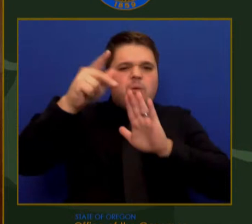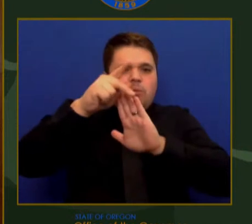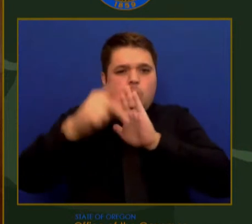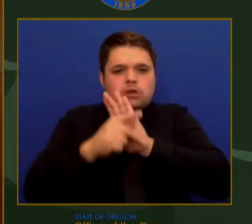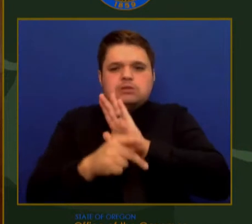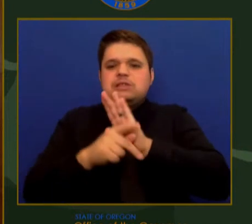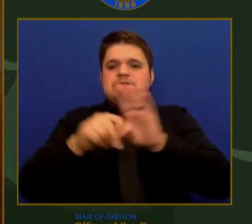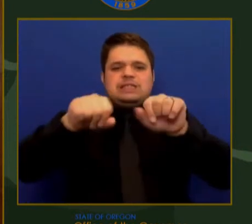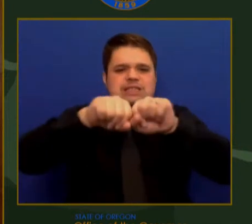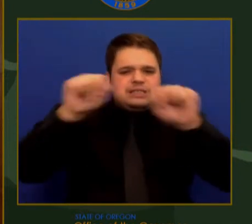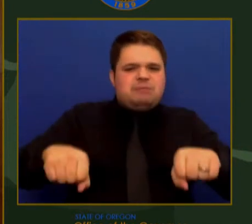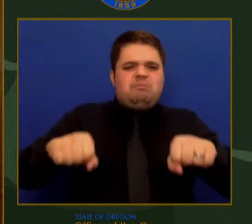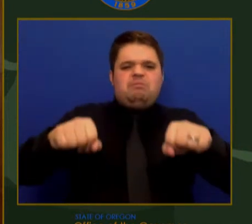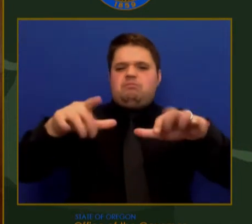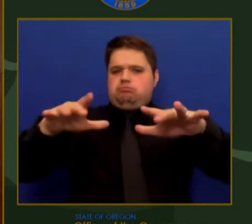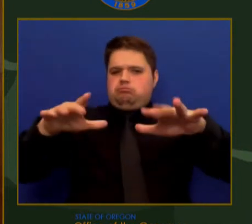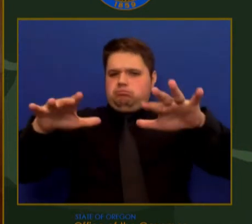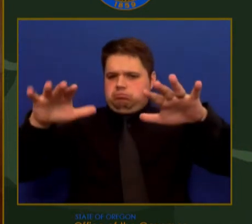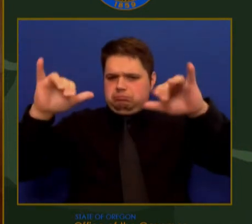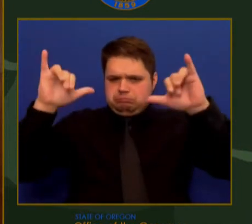healthcare industry.